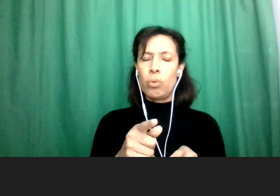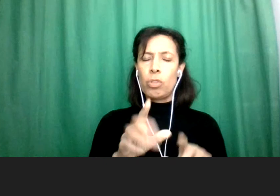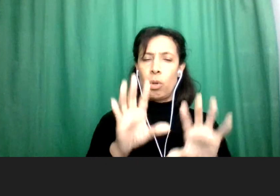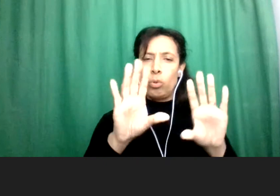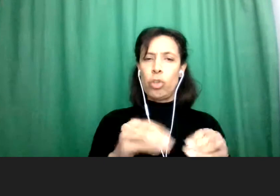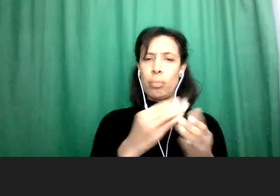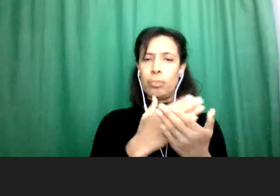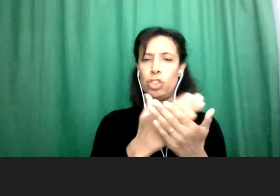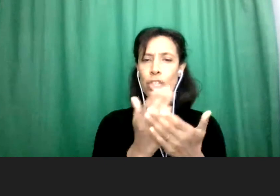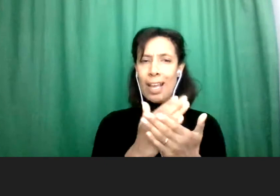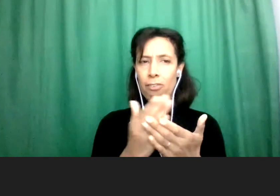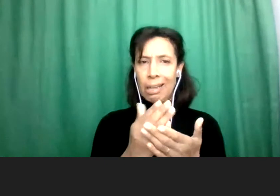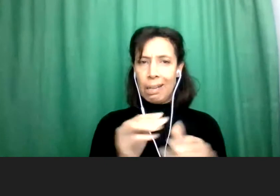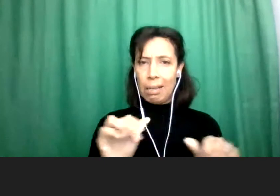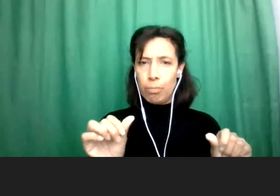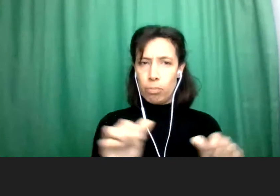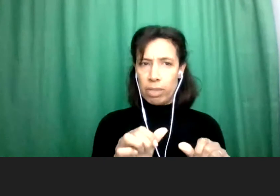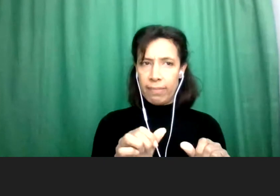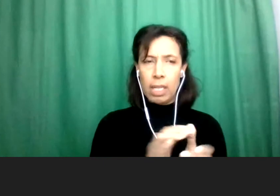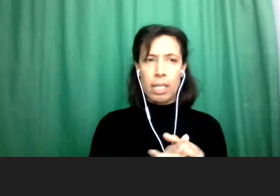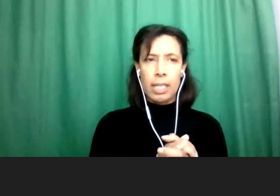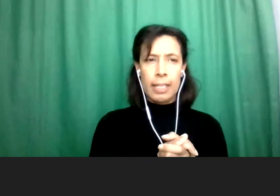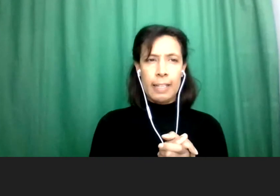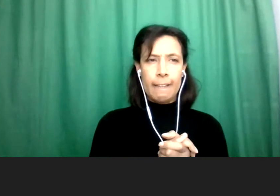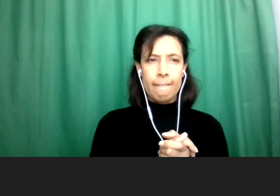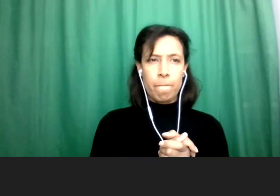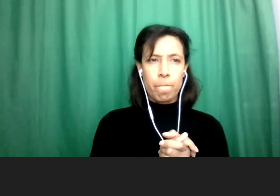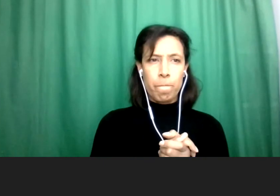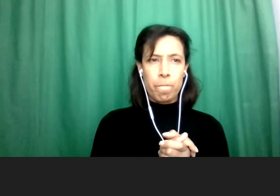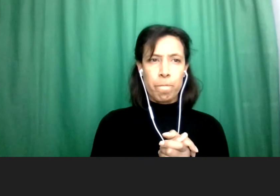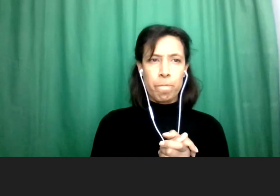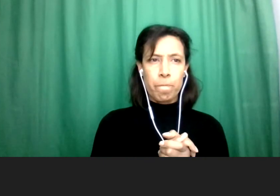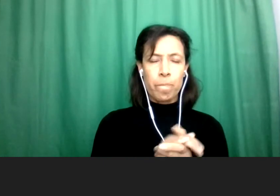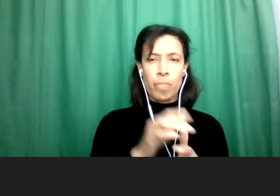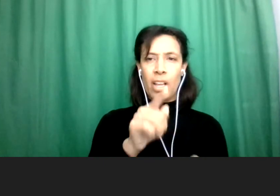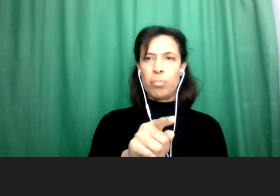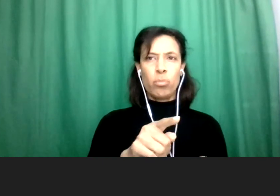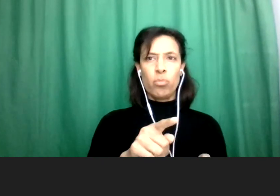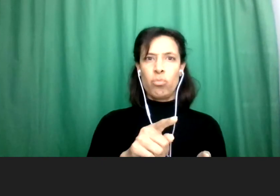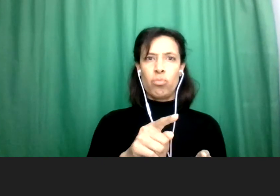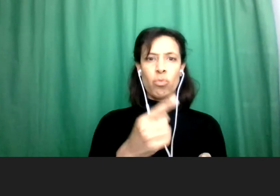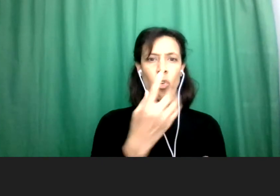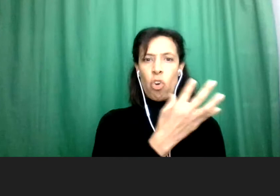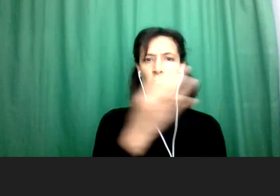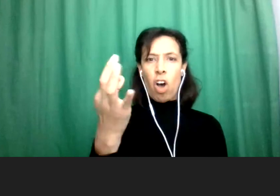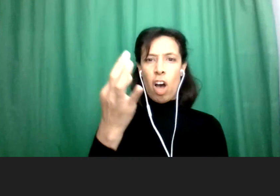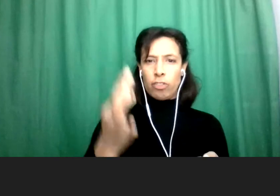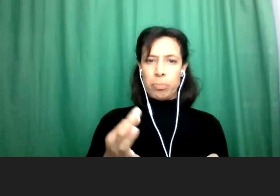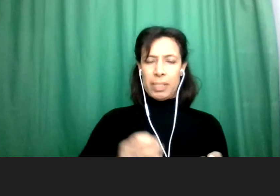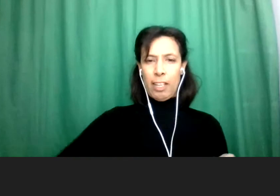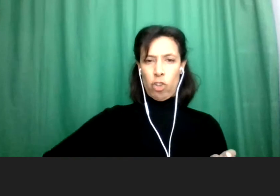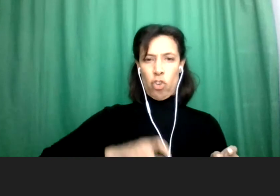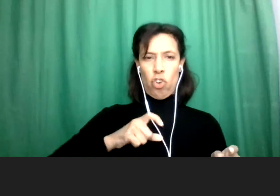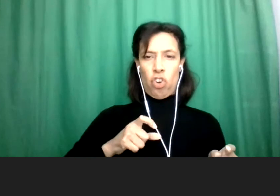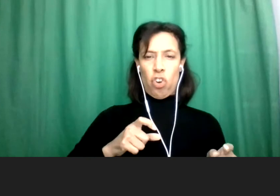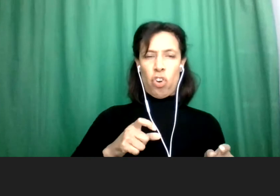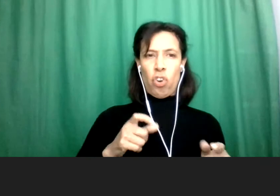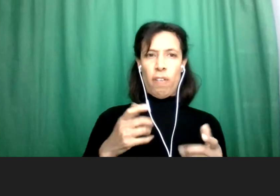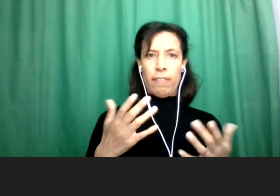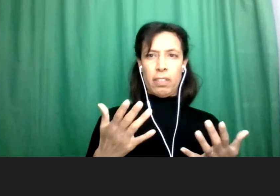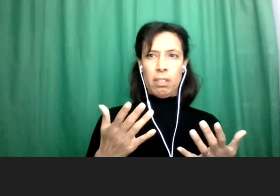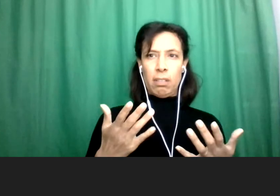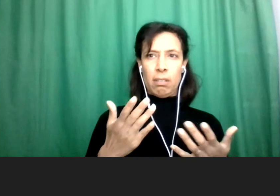screen. I'm still not 100% confident that when I share my screen, you see what I see. So that's why I keep coming back